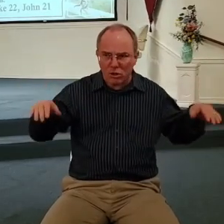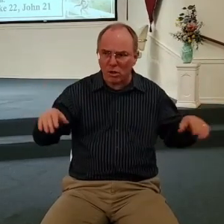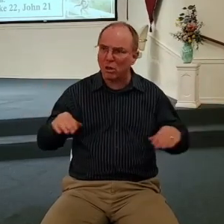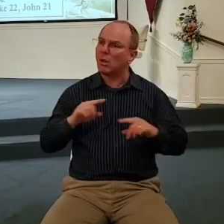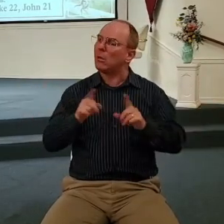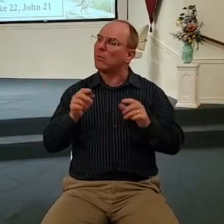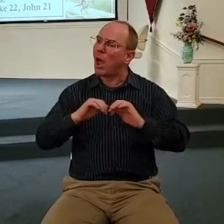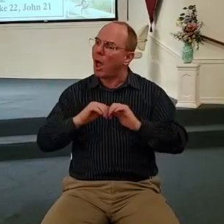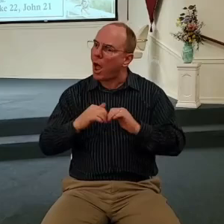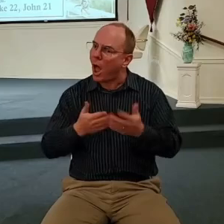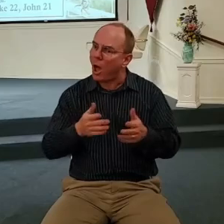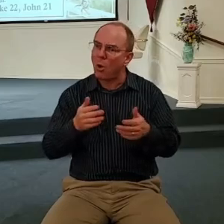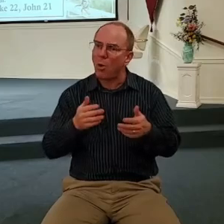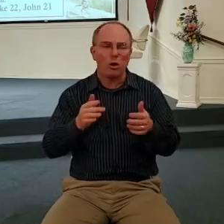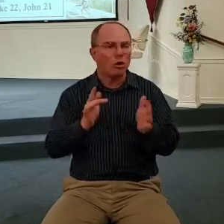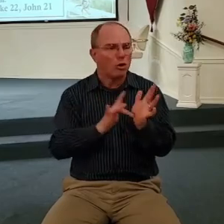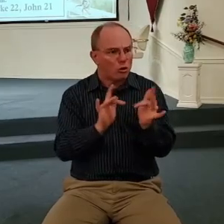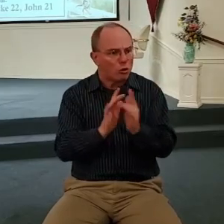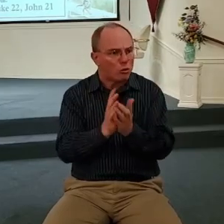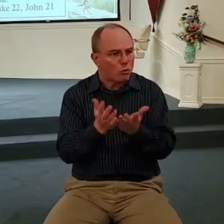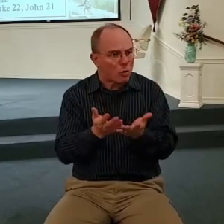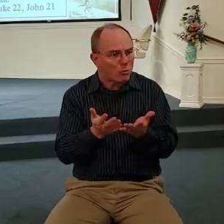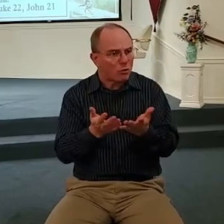it must happen in this way?"